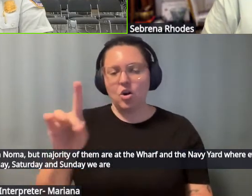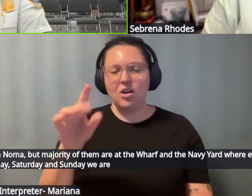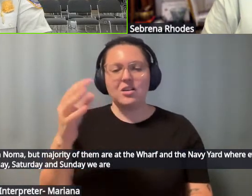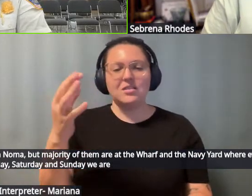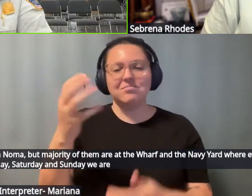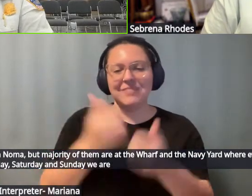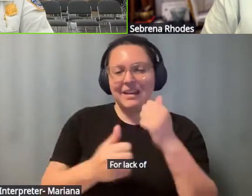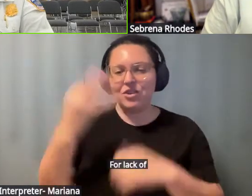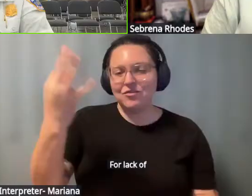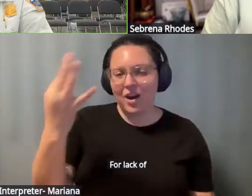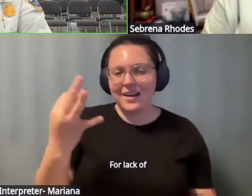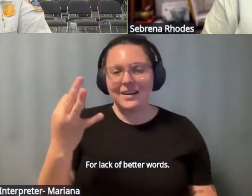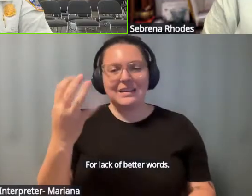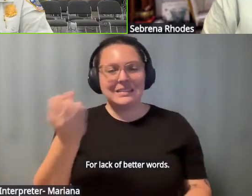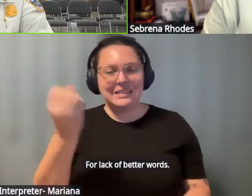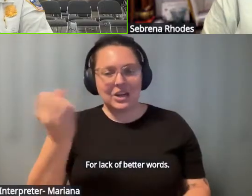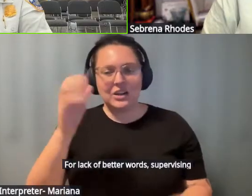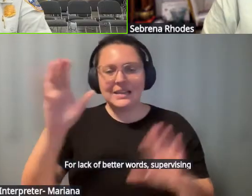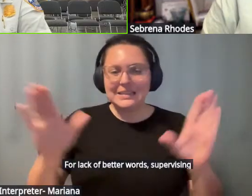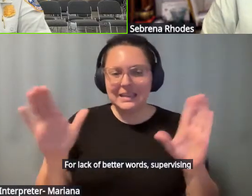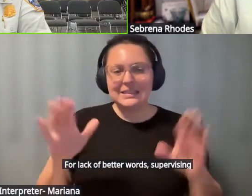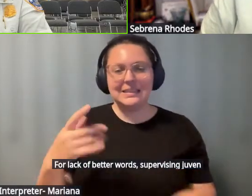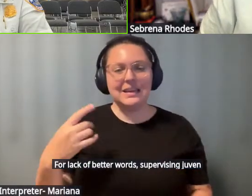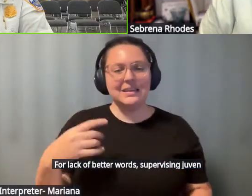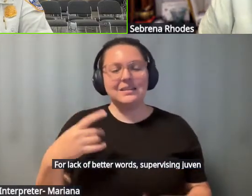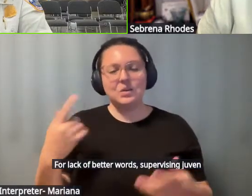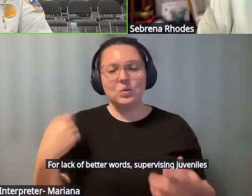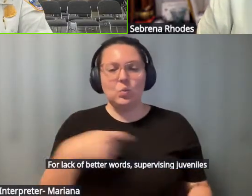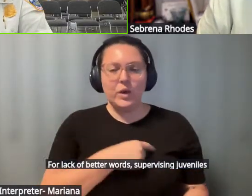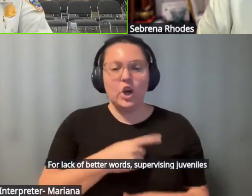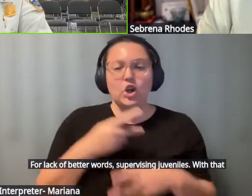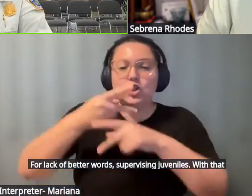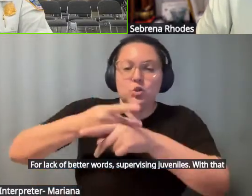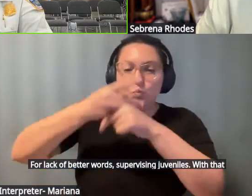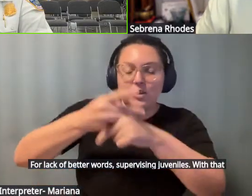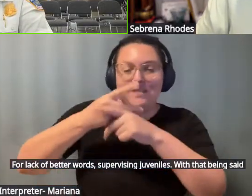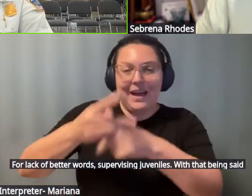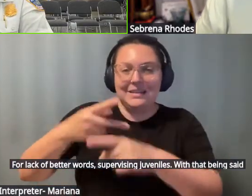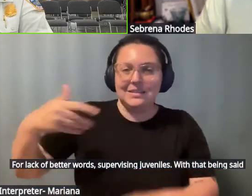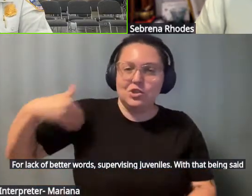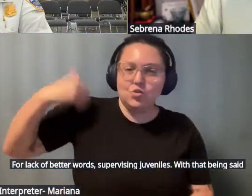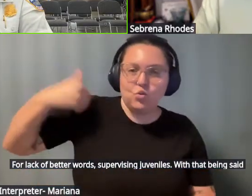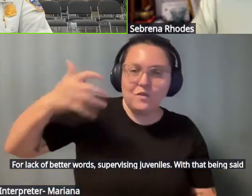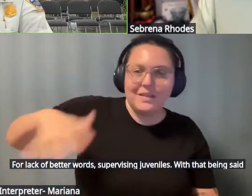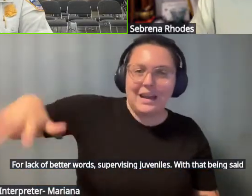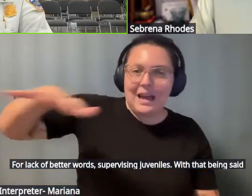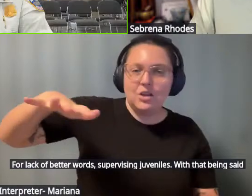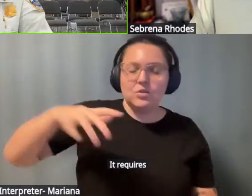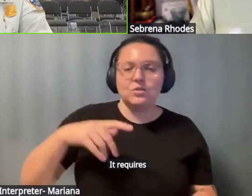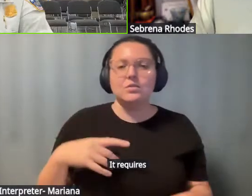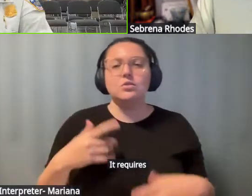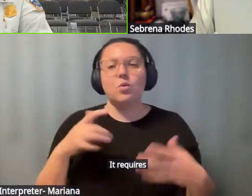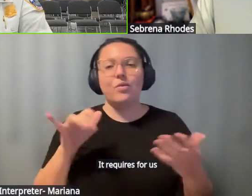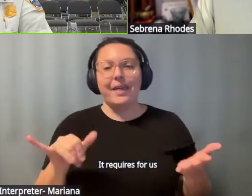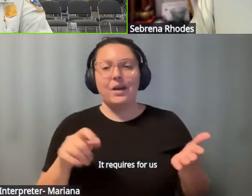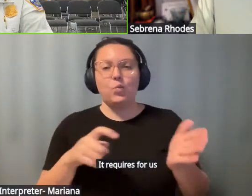better words, supervising juveniles. With that being said, it requires for us to staff at